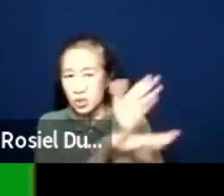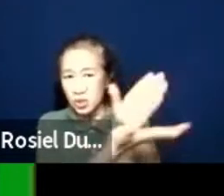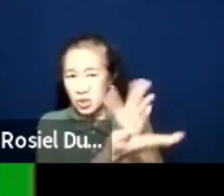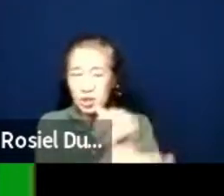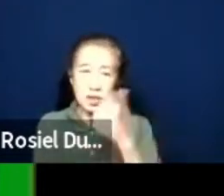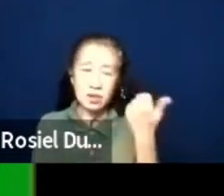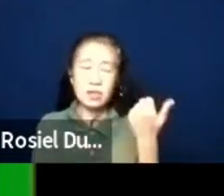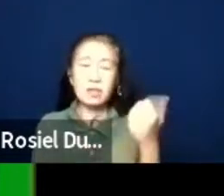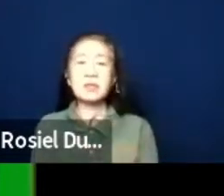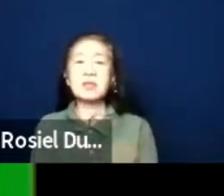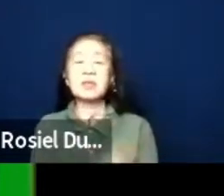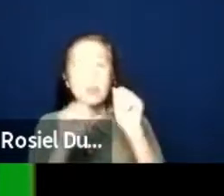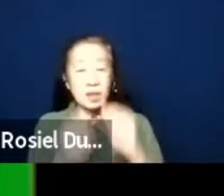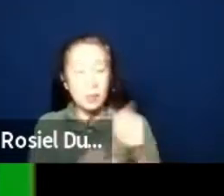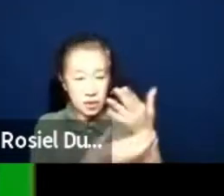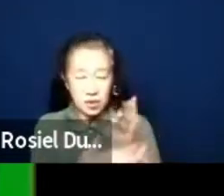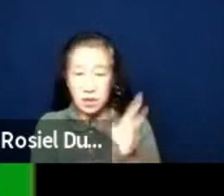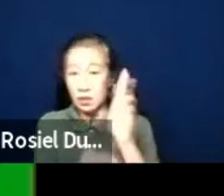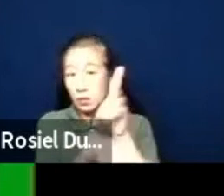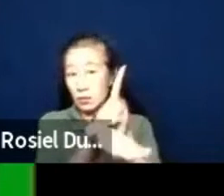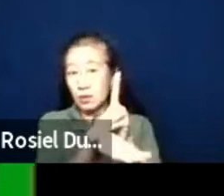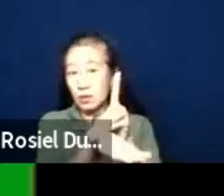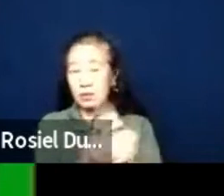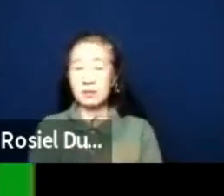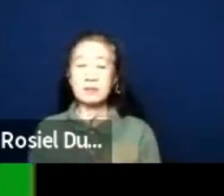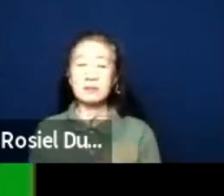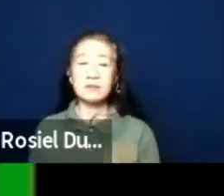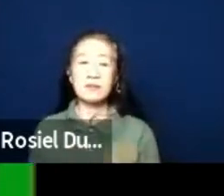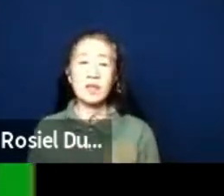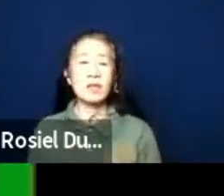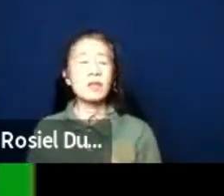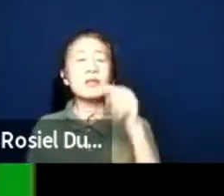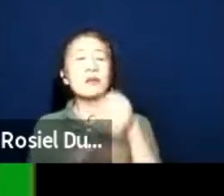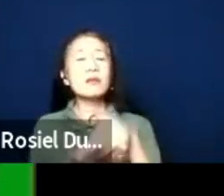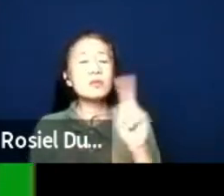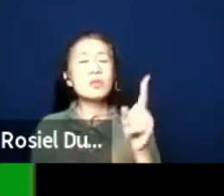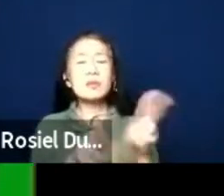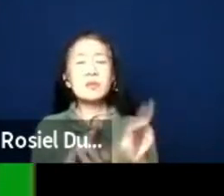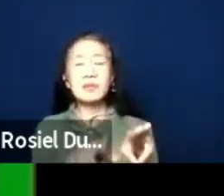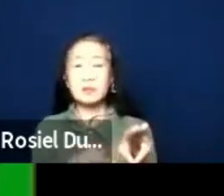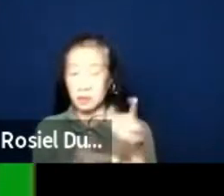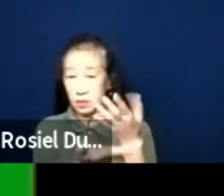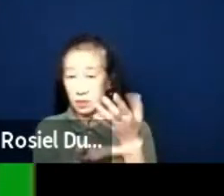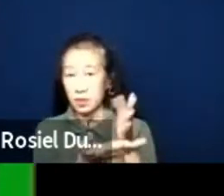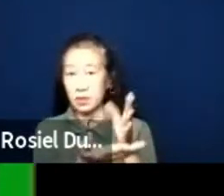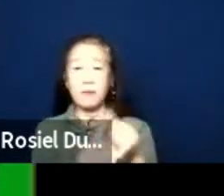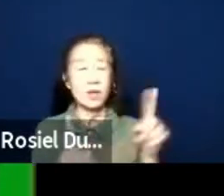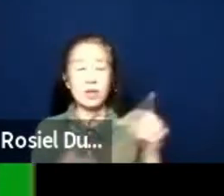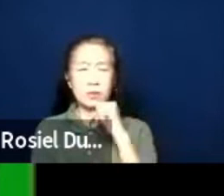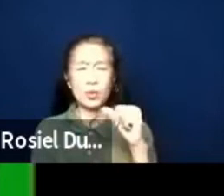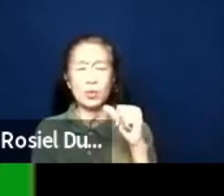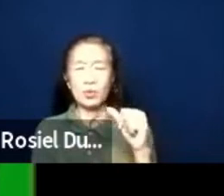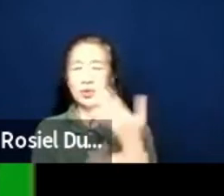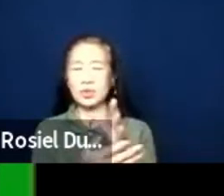It can be shared to your family doctor. Doc, this what happened. Okay, then you share it. Okay, but don't share it on